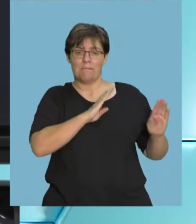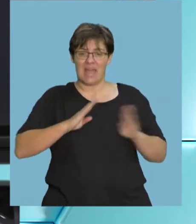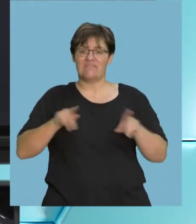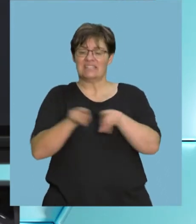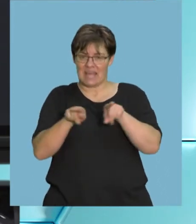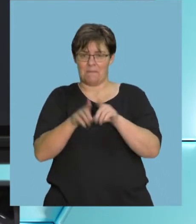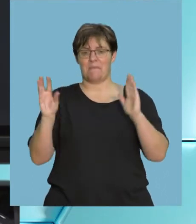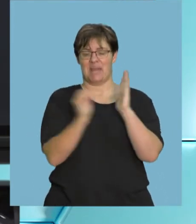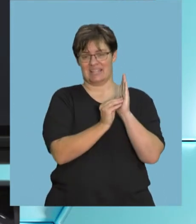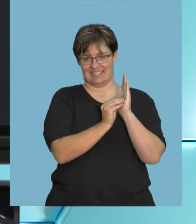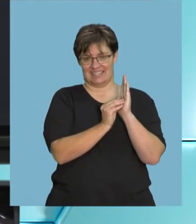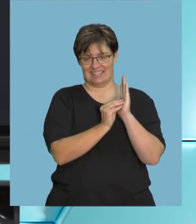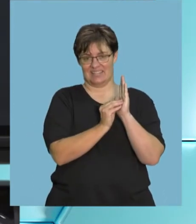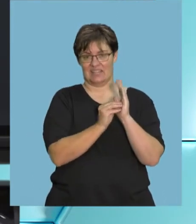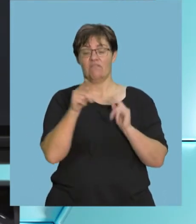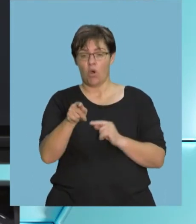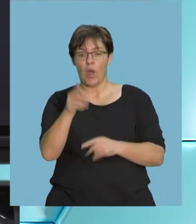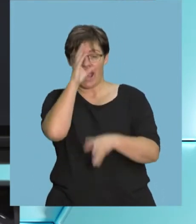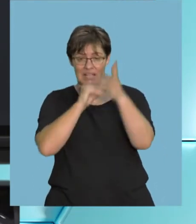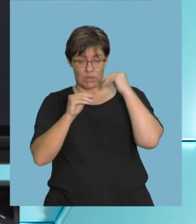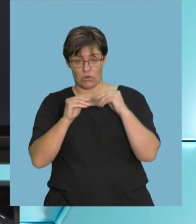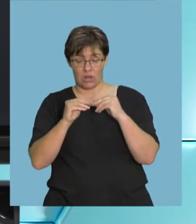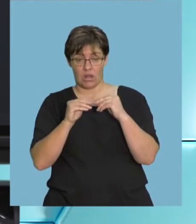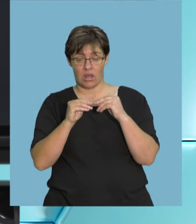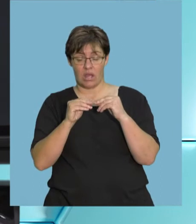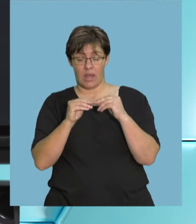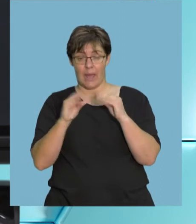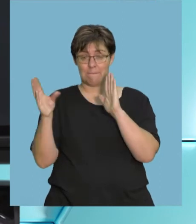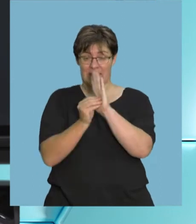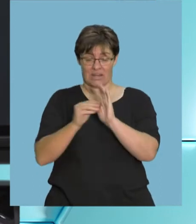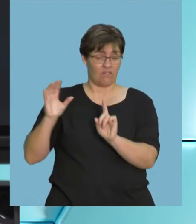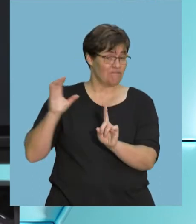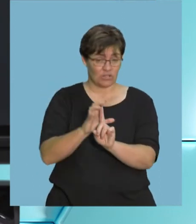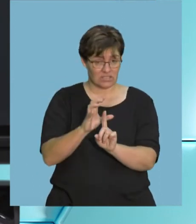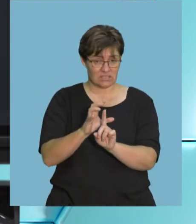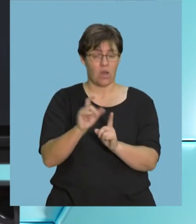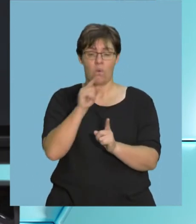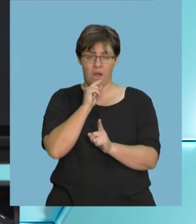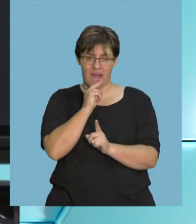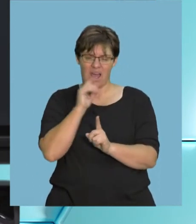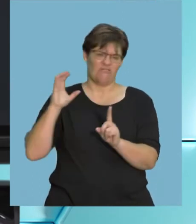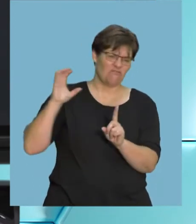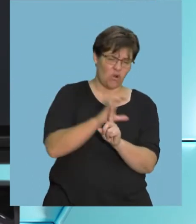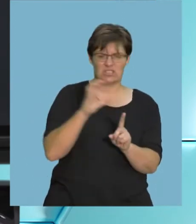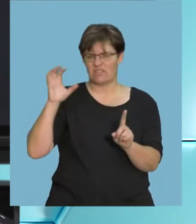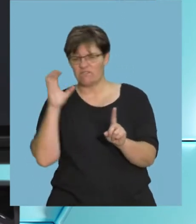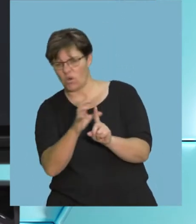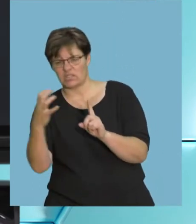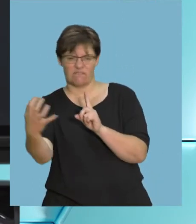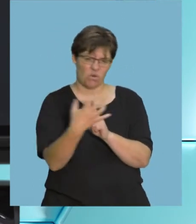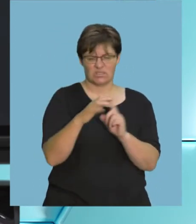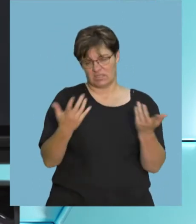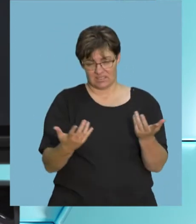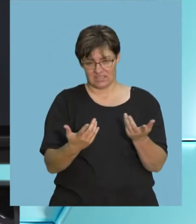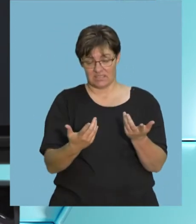that magnetic material to behave as a magnet, not only for it to experience a magnetic force, right? Because we're talking about